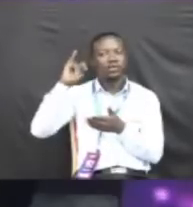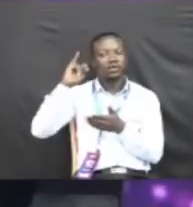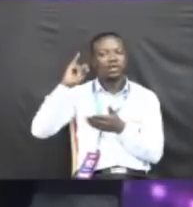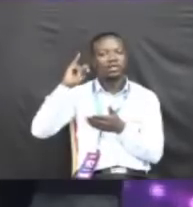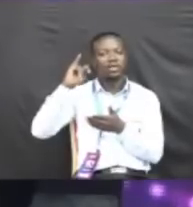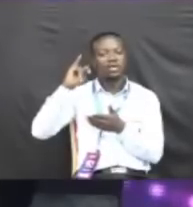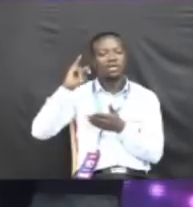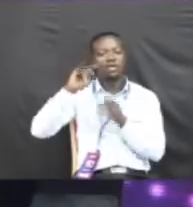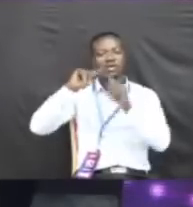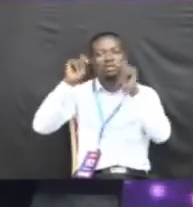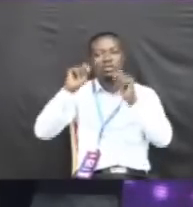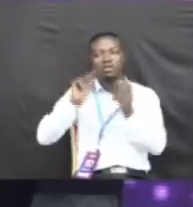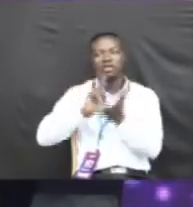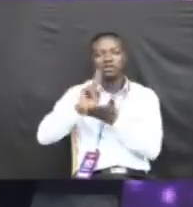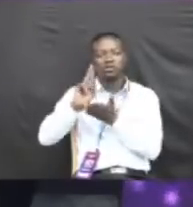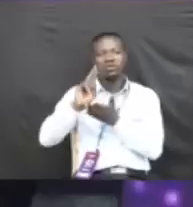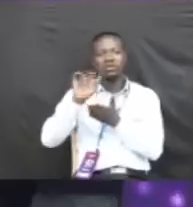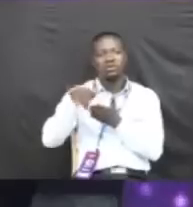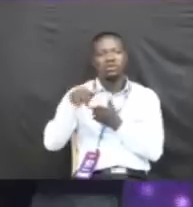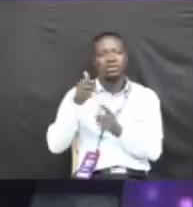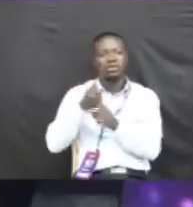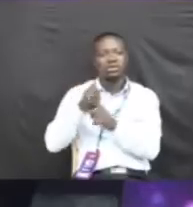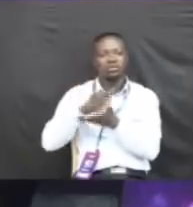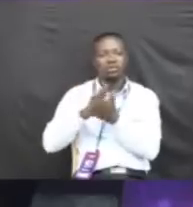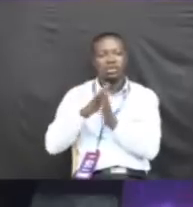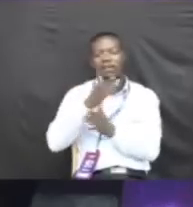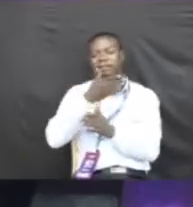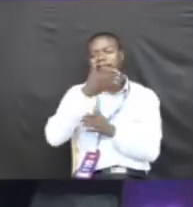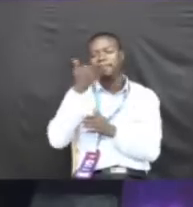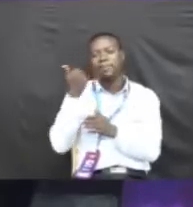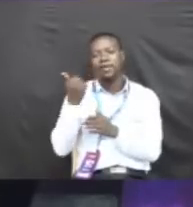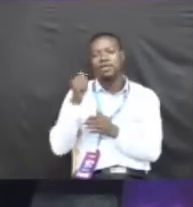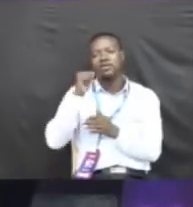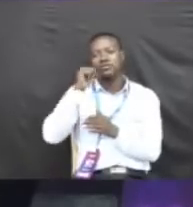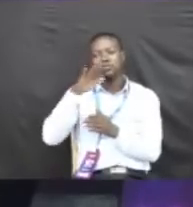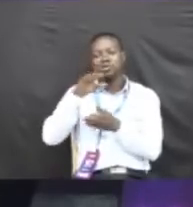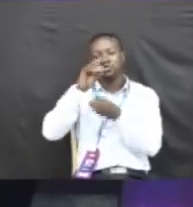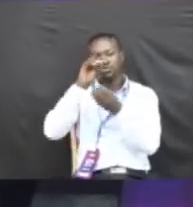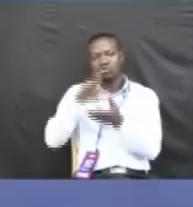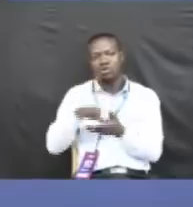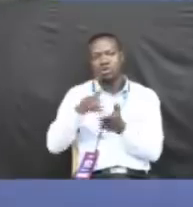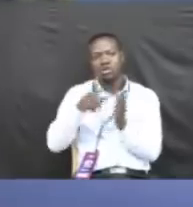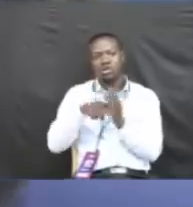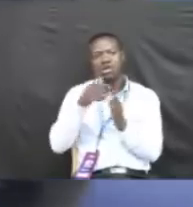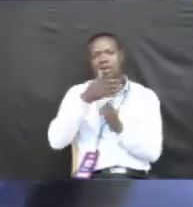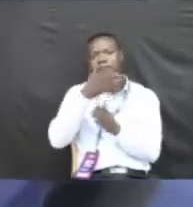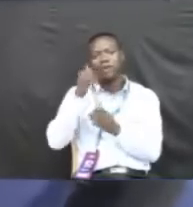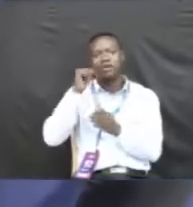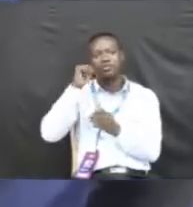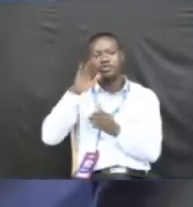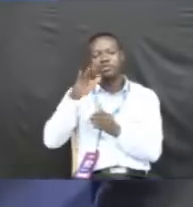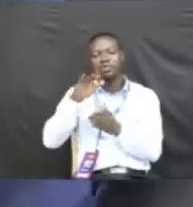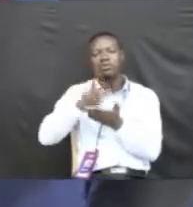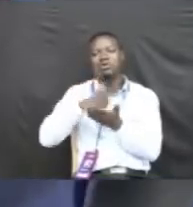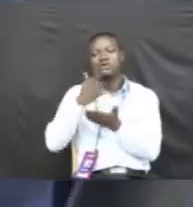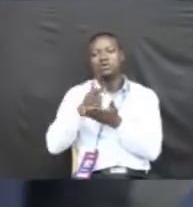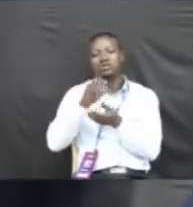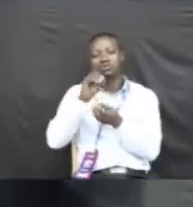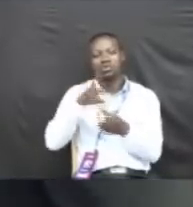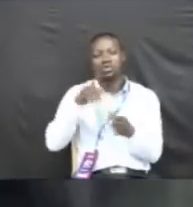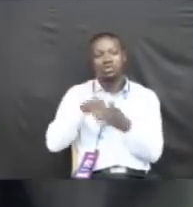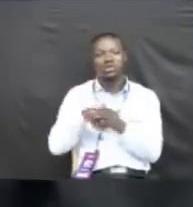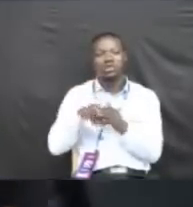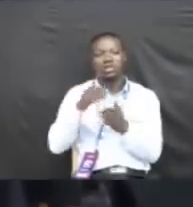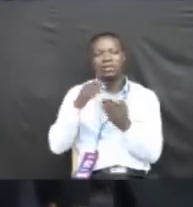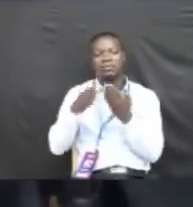University. She was also a charge the overall best graduating female student and the best female graduating student for the faculty